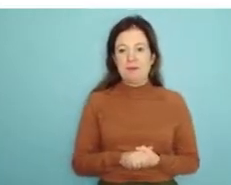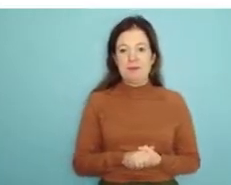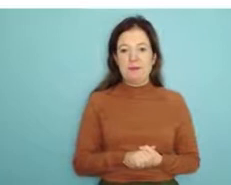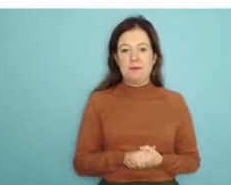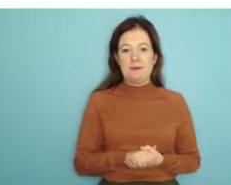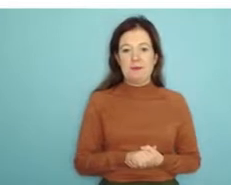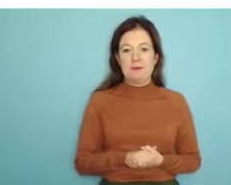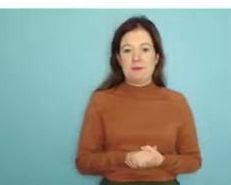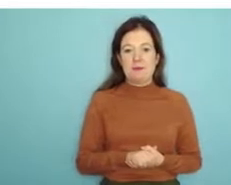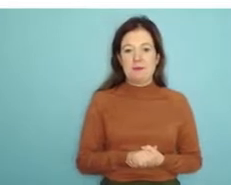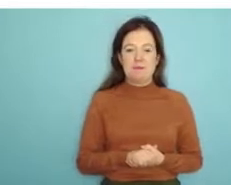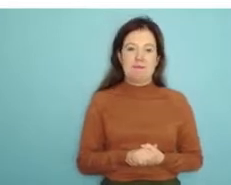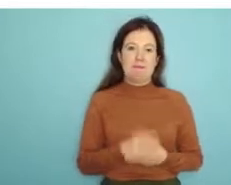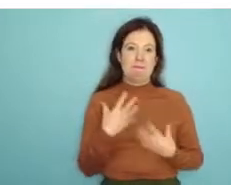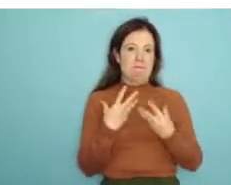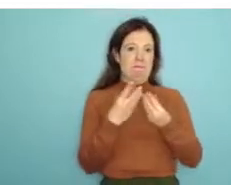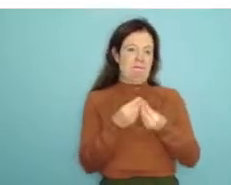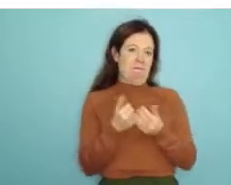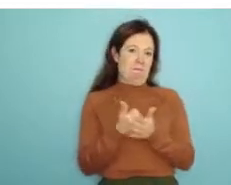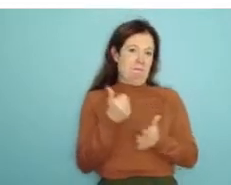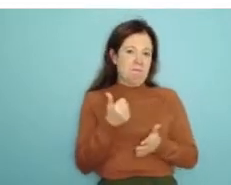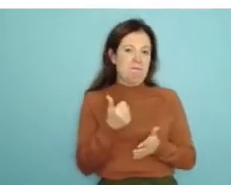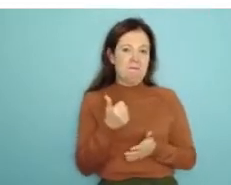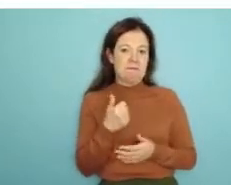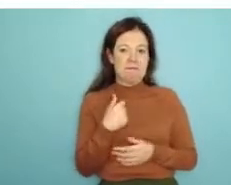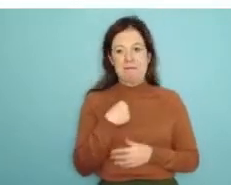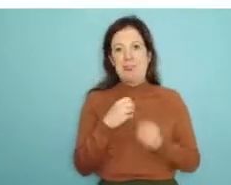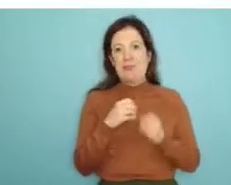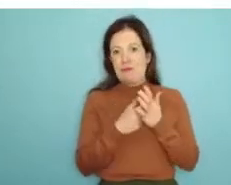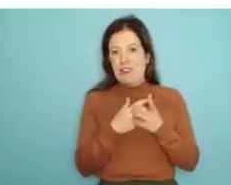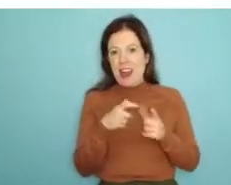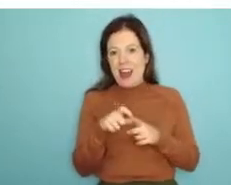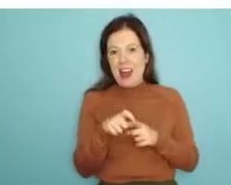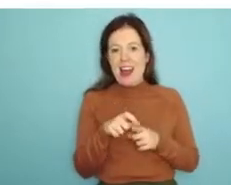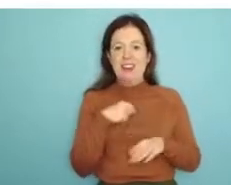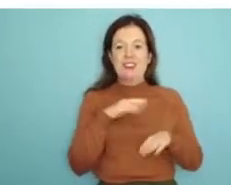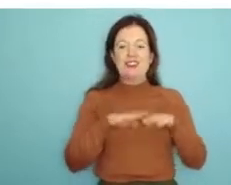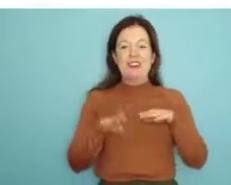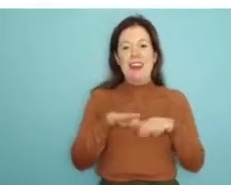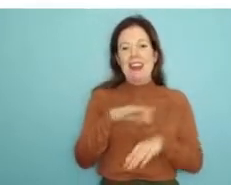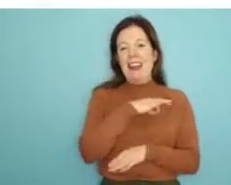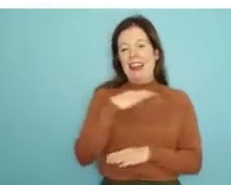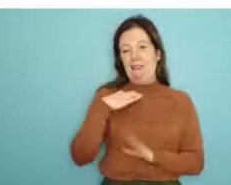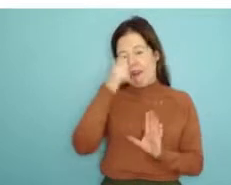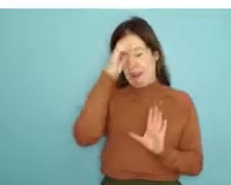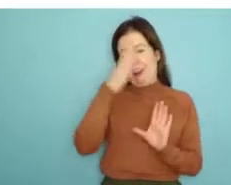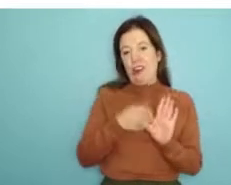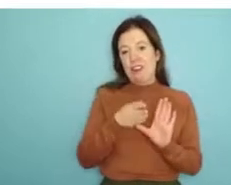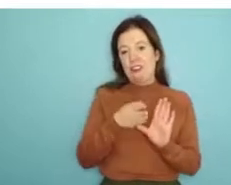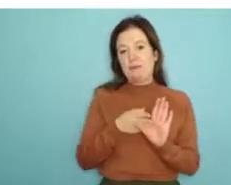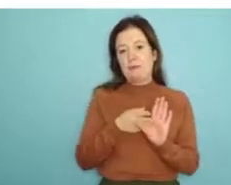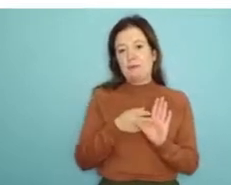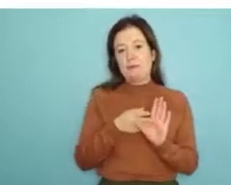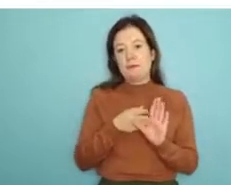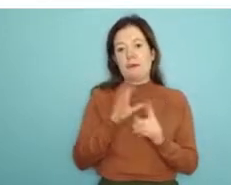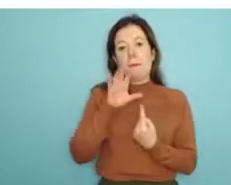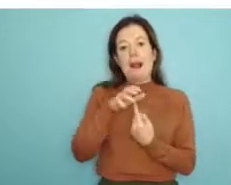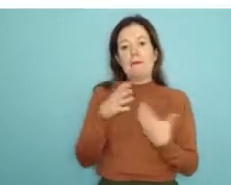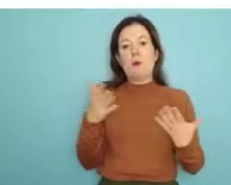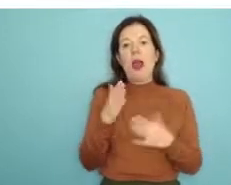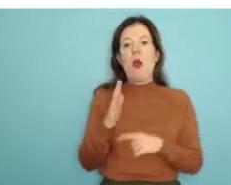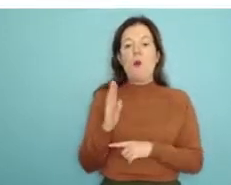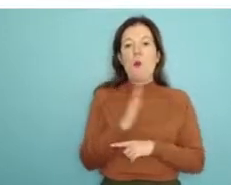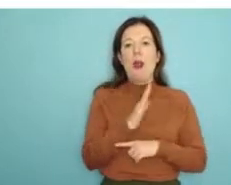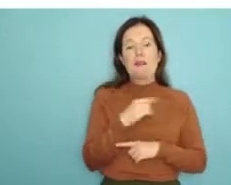great to be here today. As you know, my name's Brad, trainee clinical psychologist. I'm on placement at West London